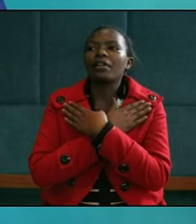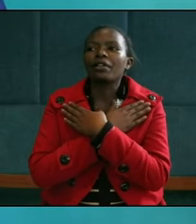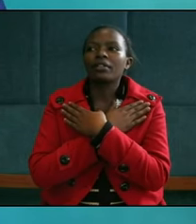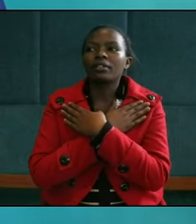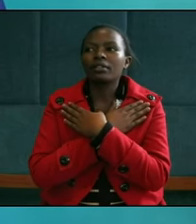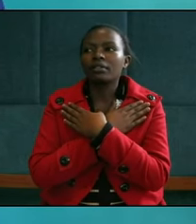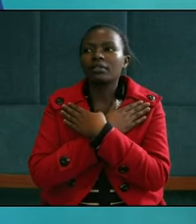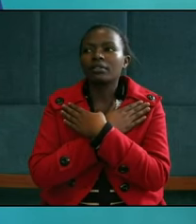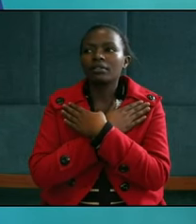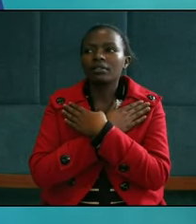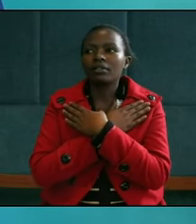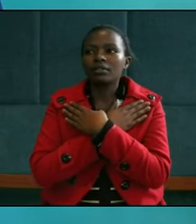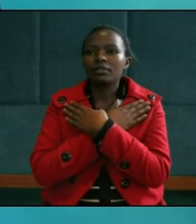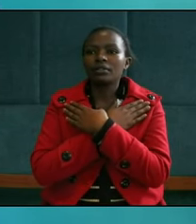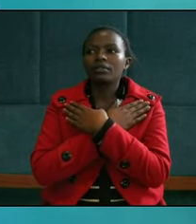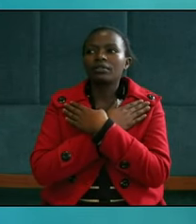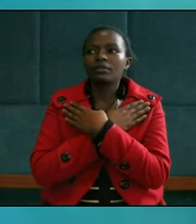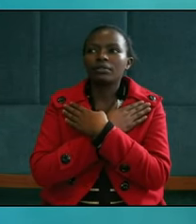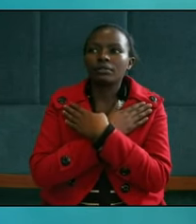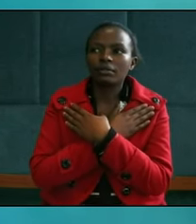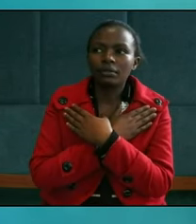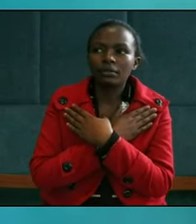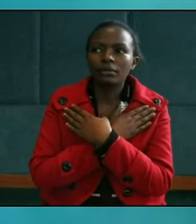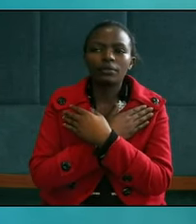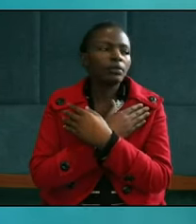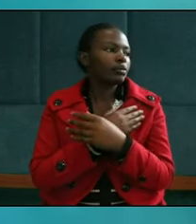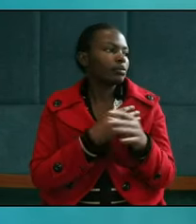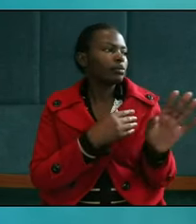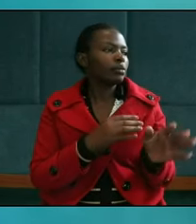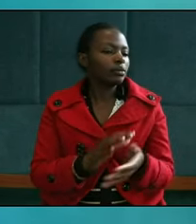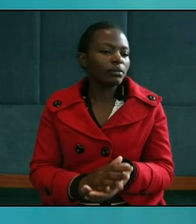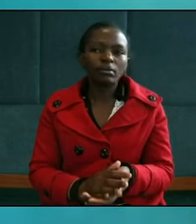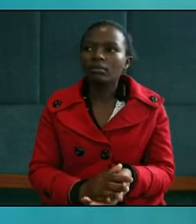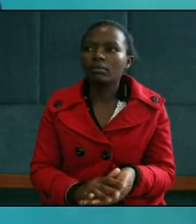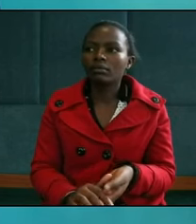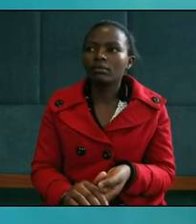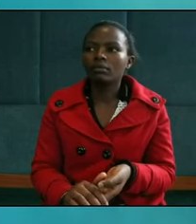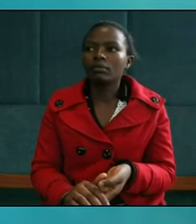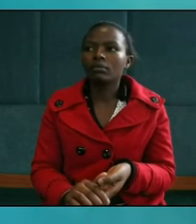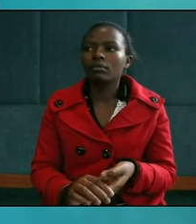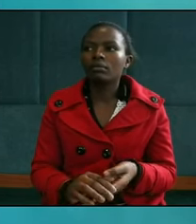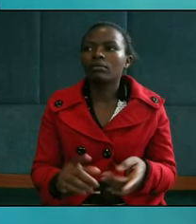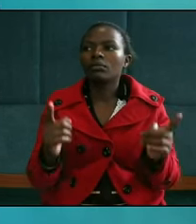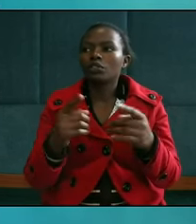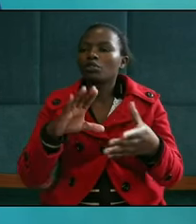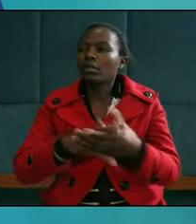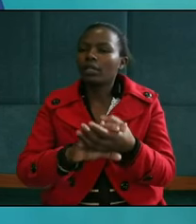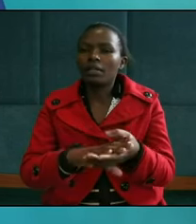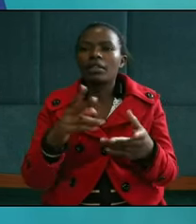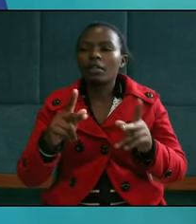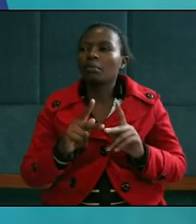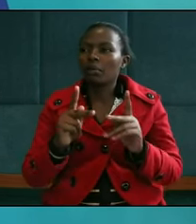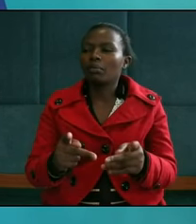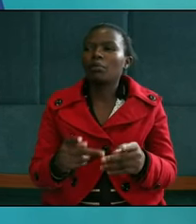And dear friend, I'm ambushing you, but take heart and courage to greet the people on my